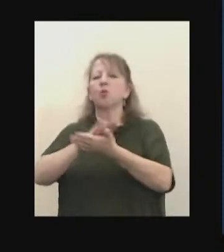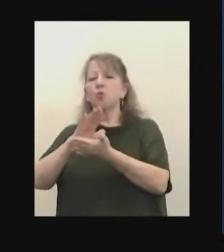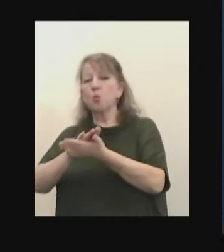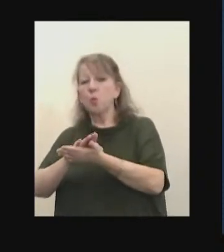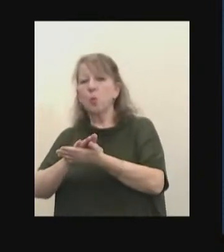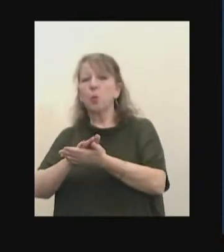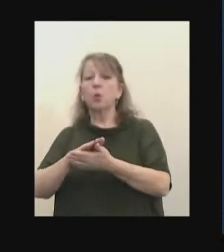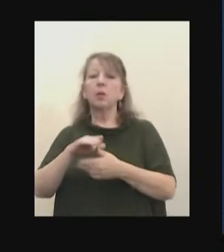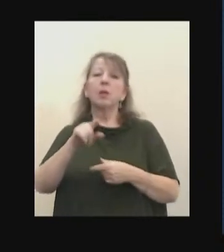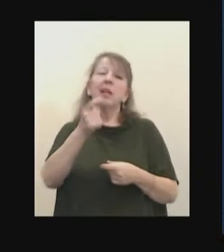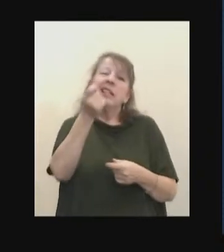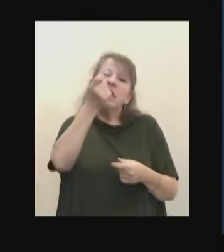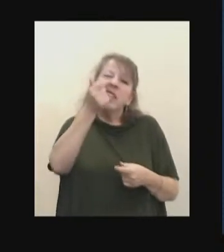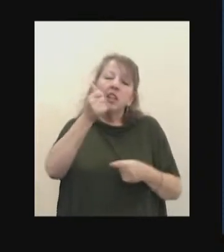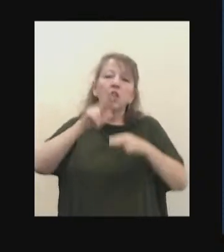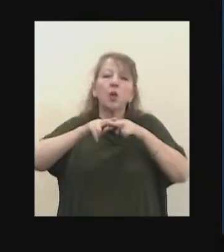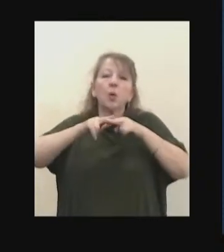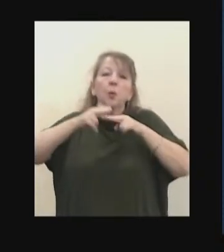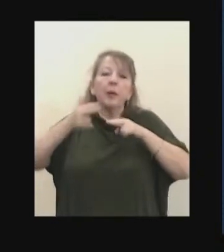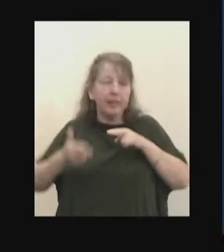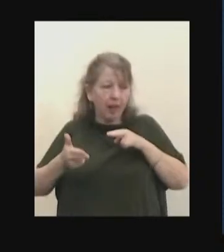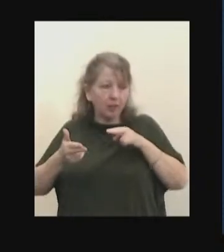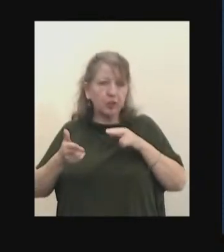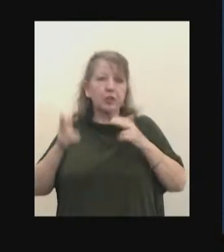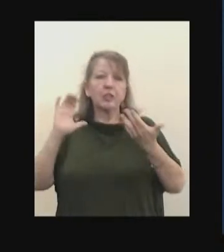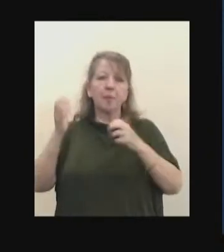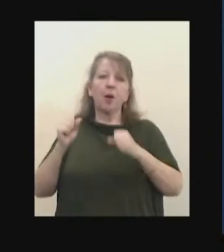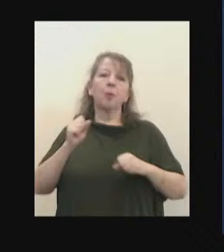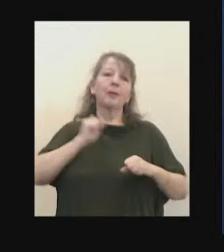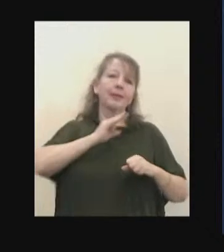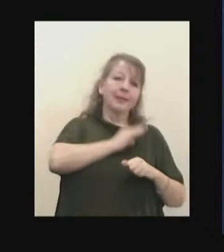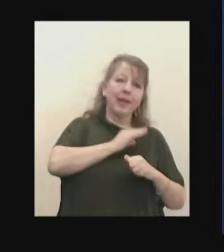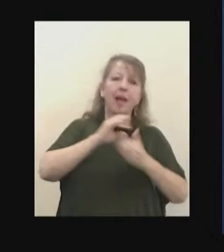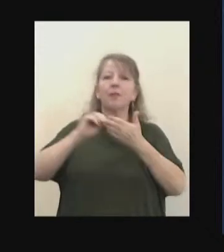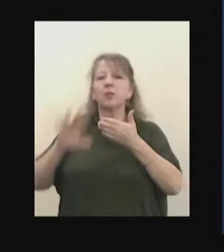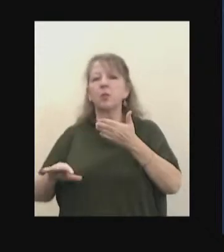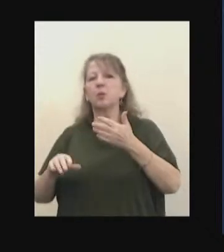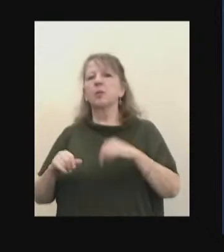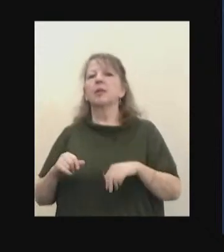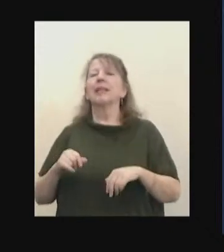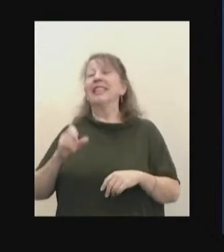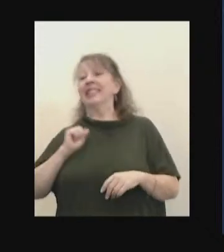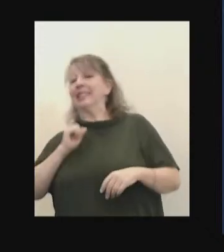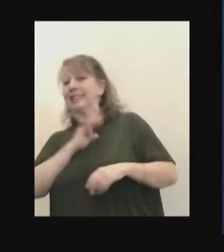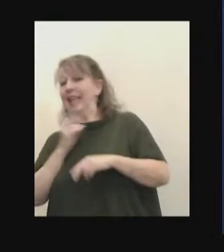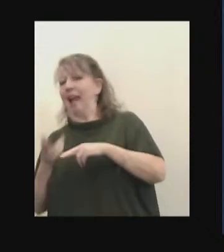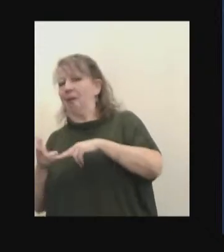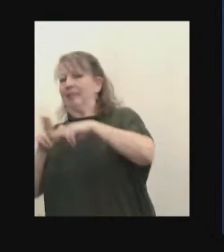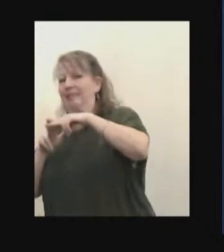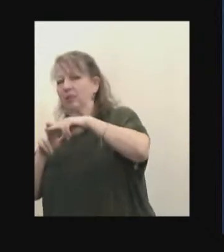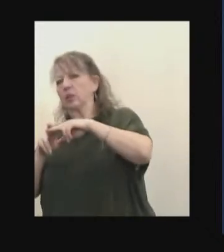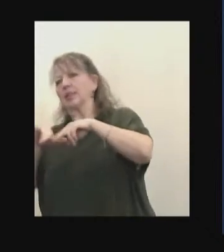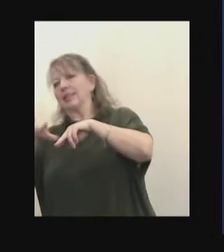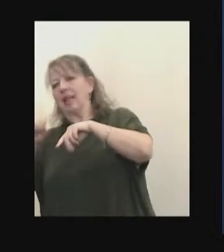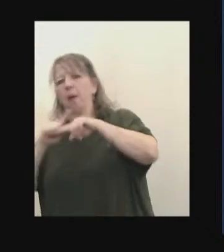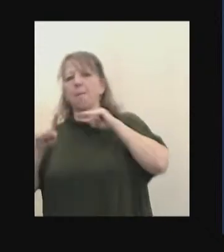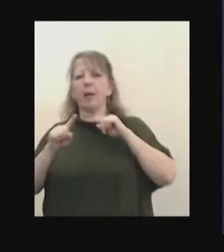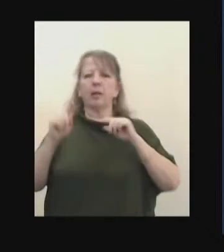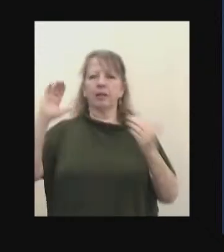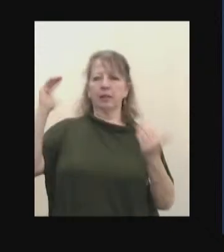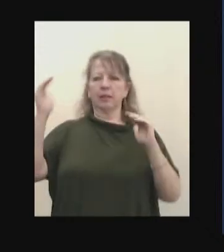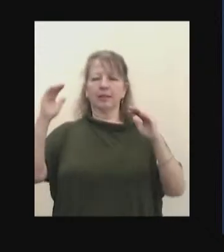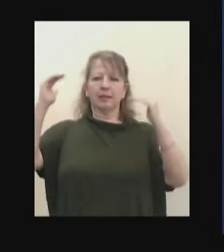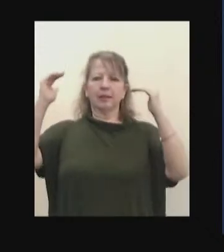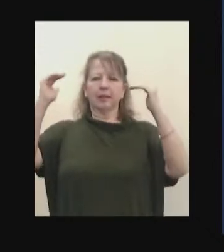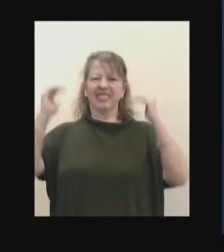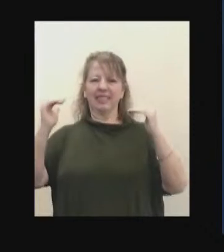slight reduction in overall cases among staff and students, though there was an increase among staff, and it just shows, once again, it's